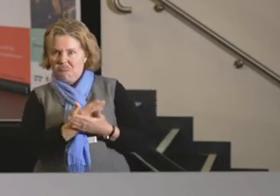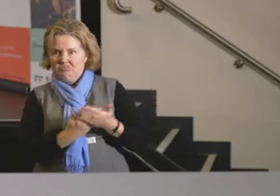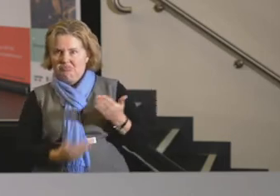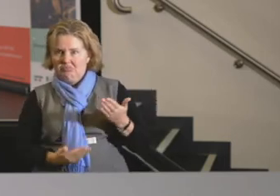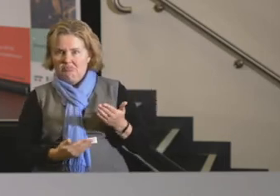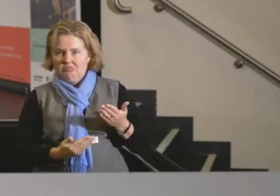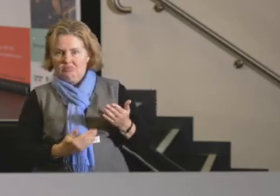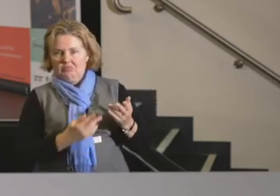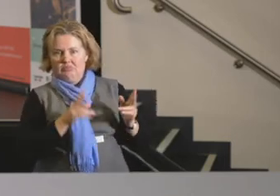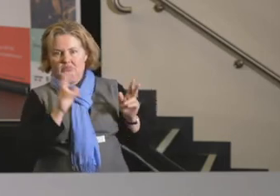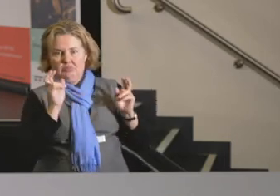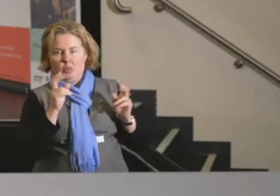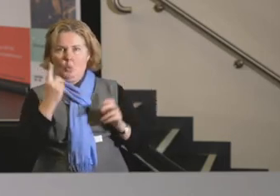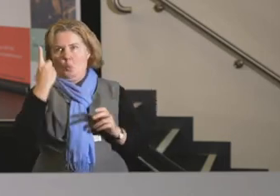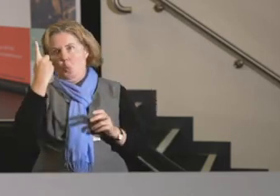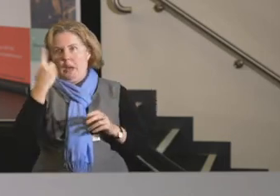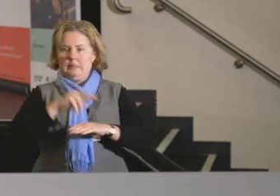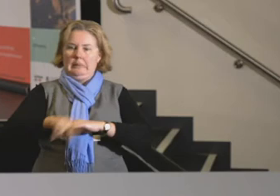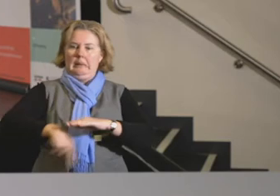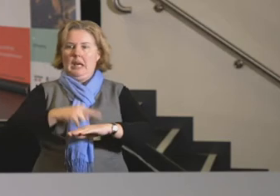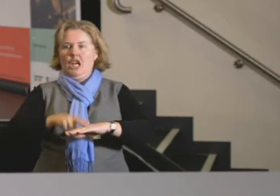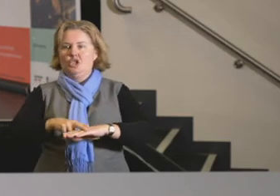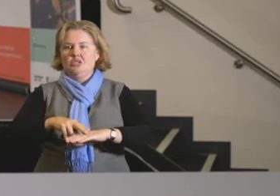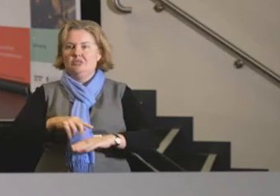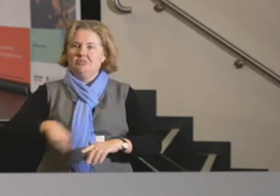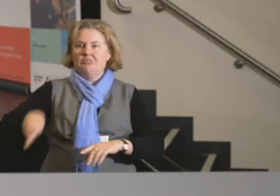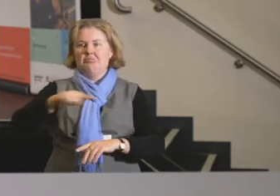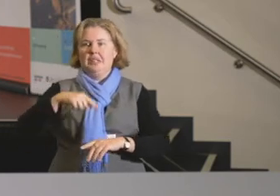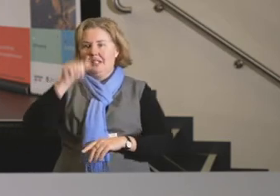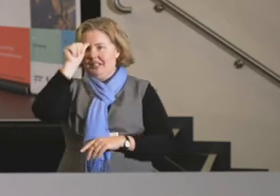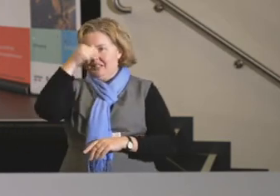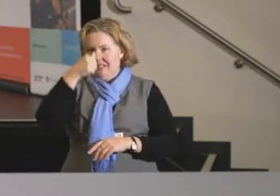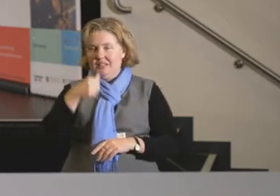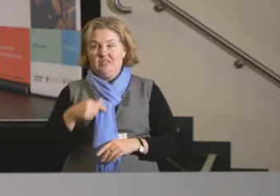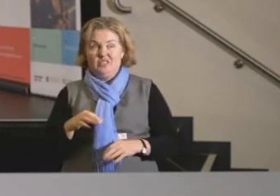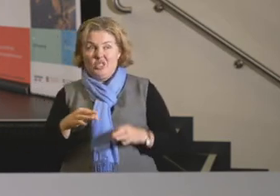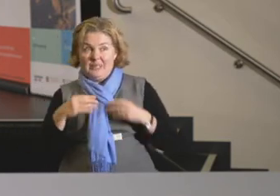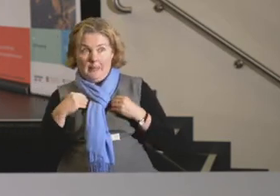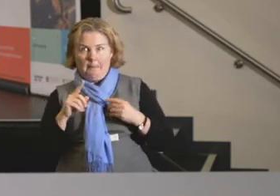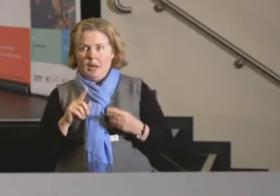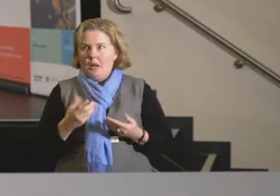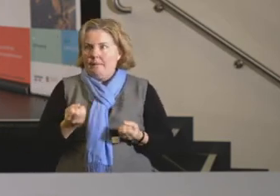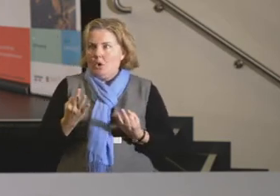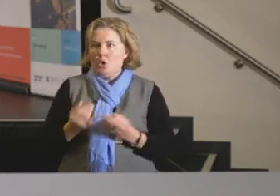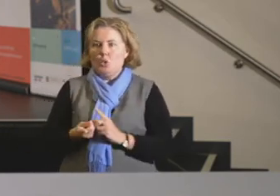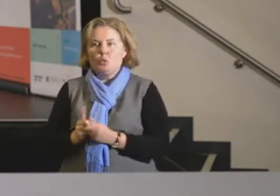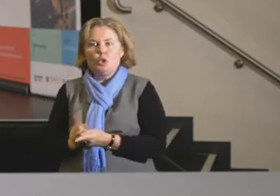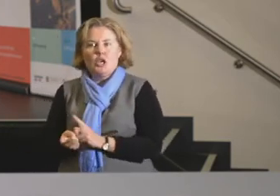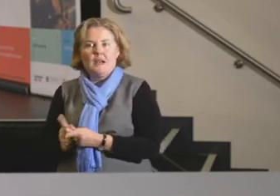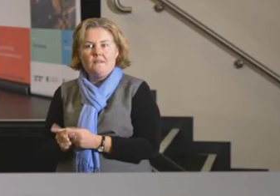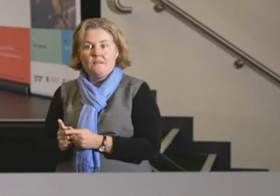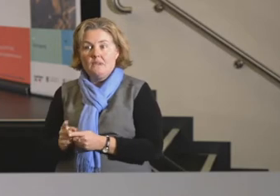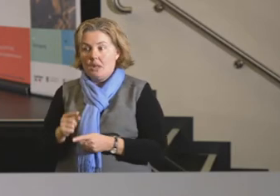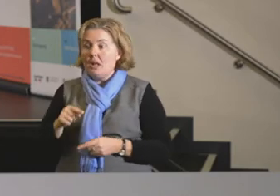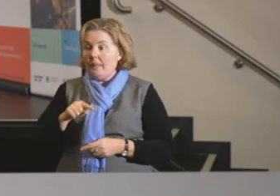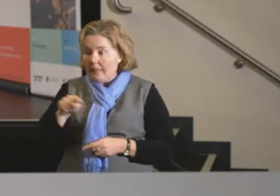they aren't being offered any other. And so I think they would come together if